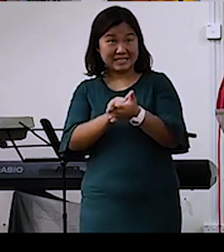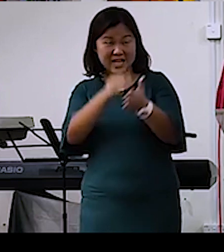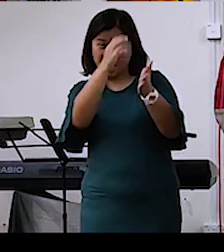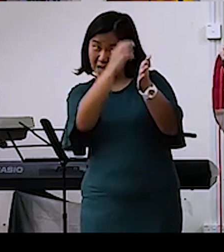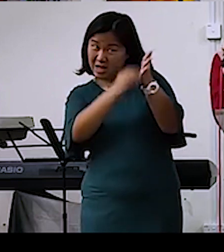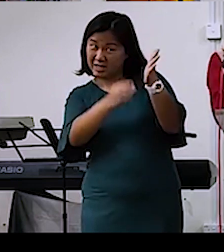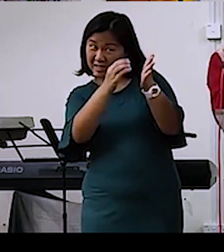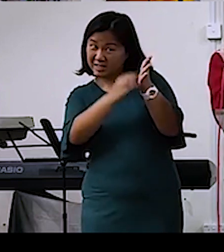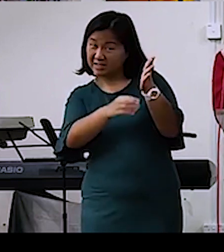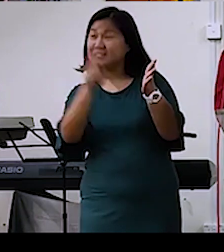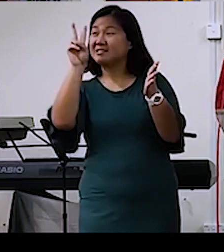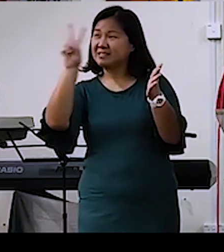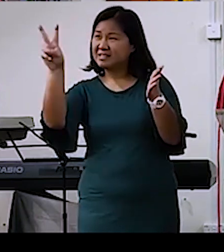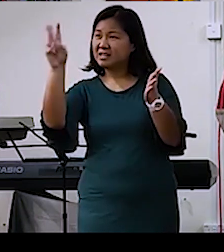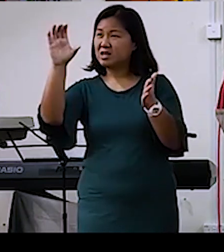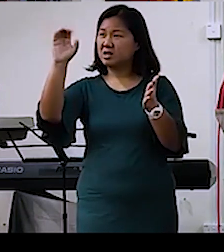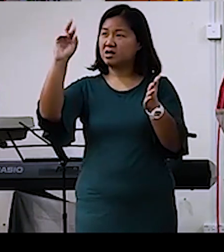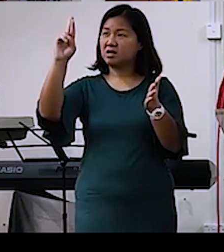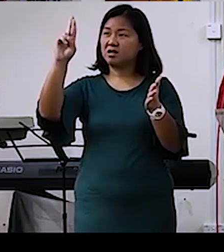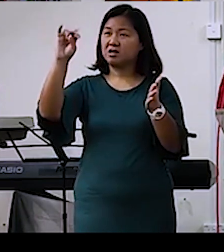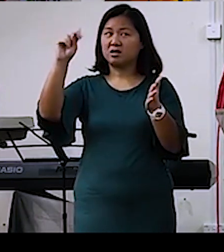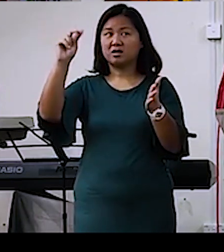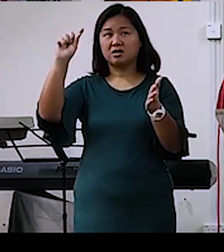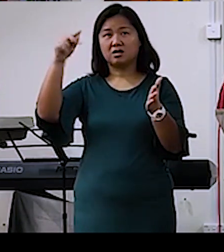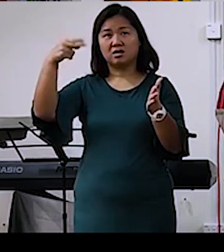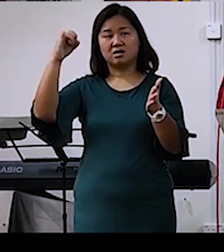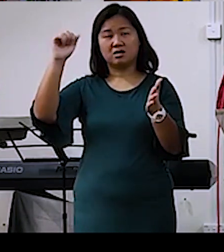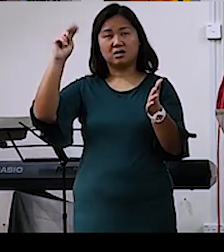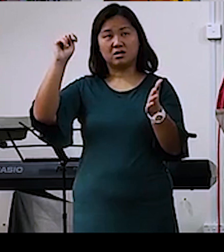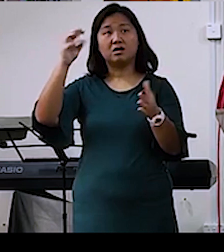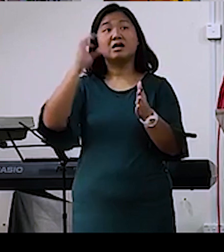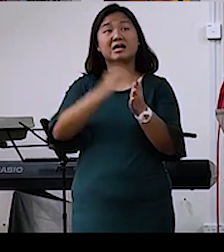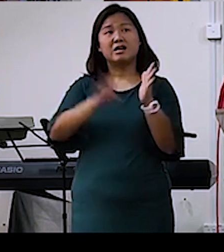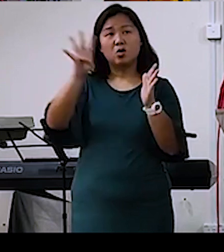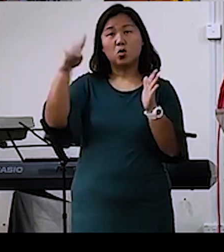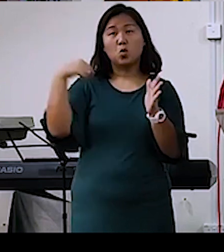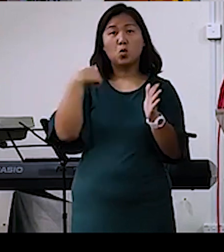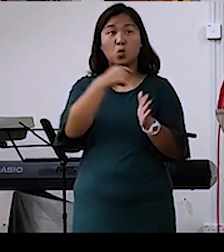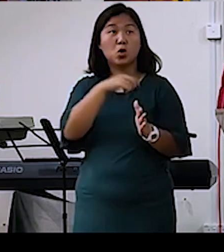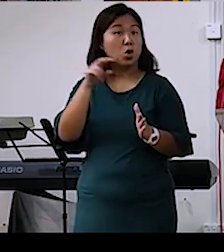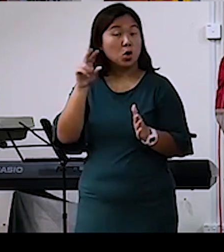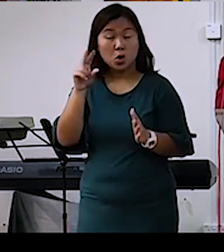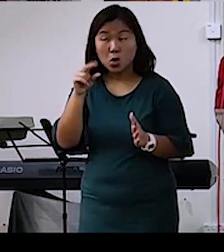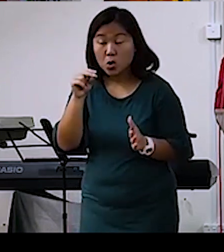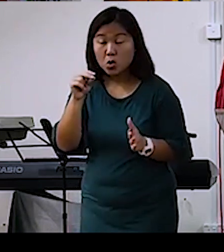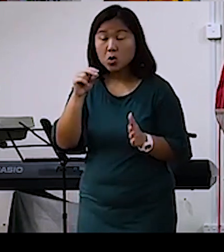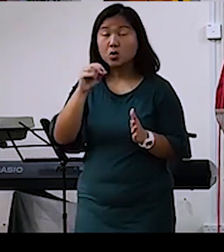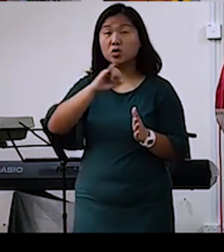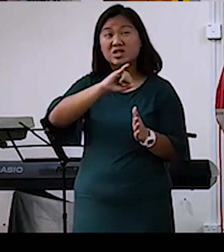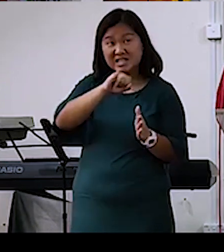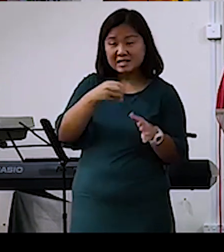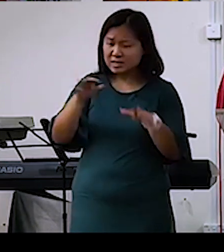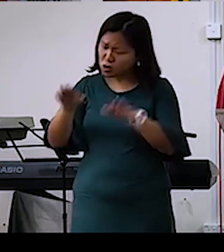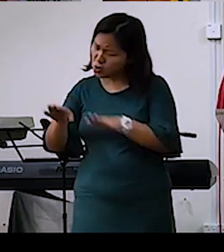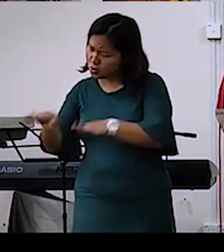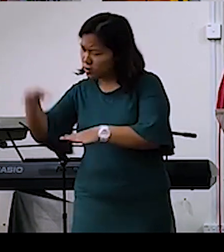chapter, 2 Corinthians chapter 4, is telling us, listen, we are not just children of God. We are children,